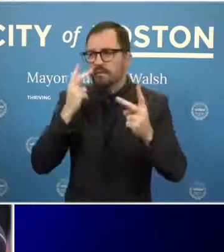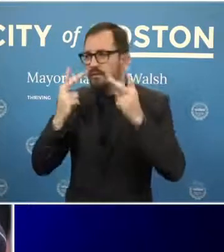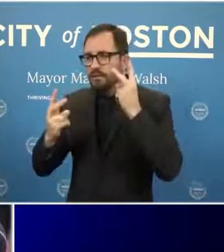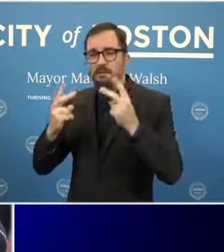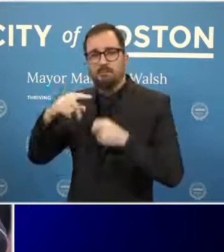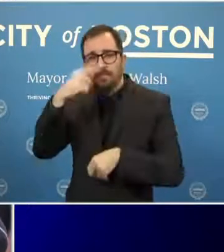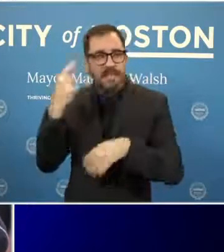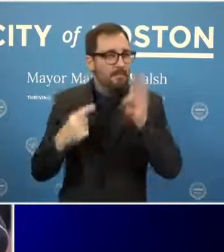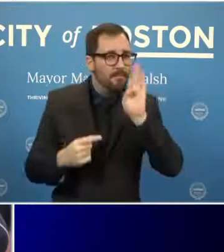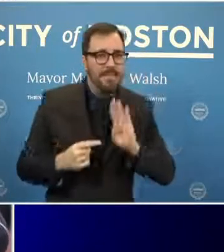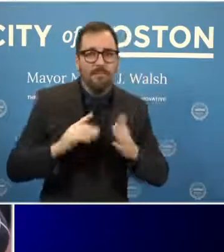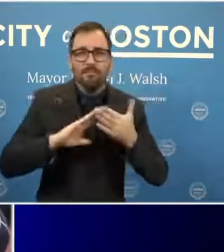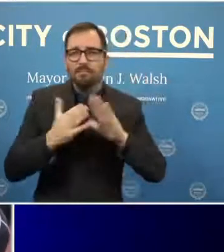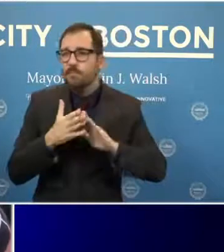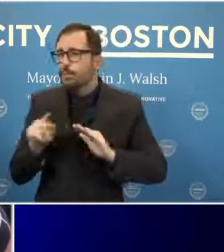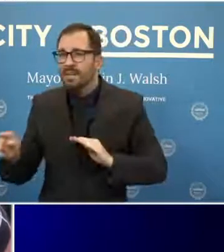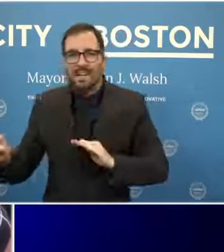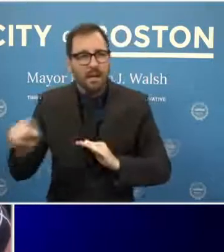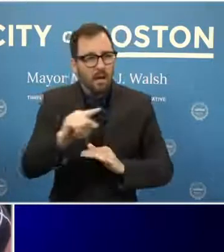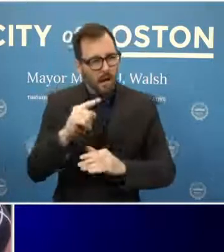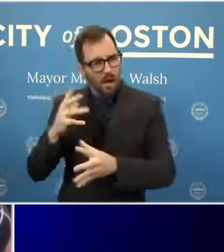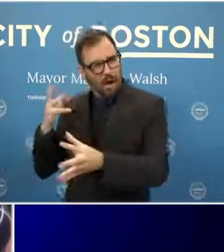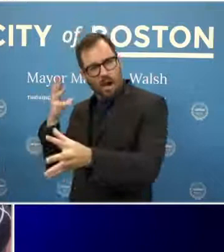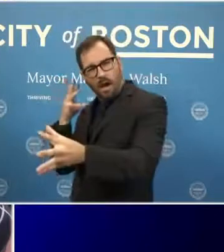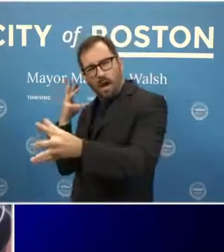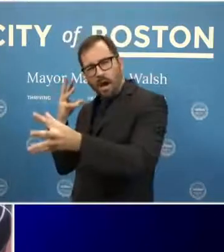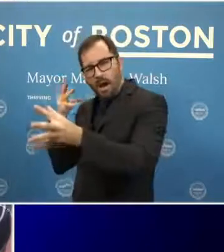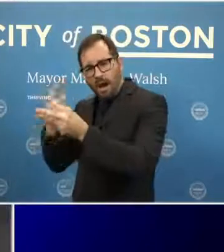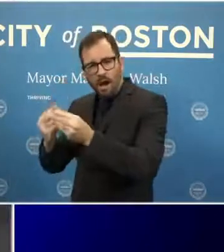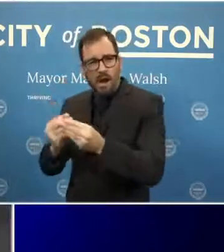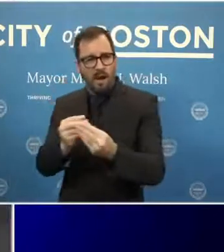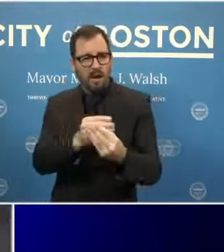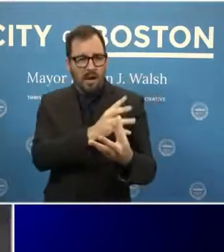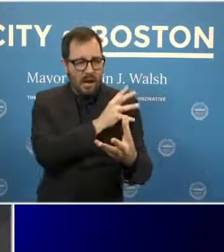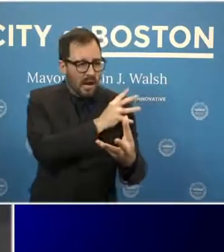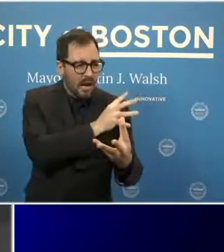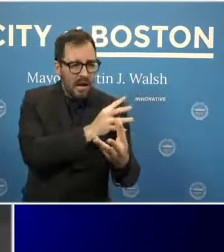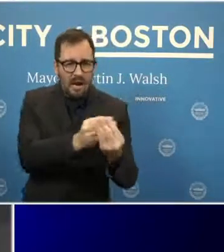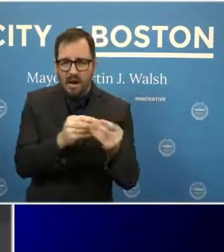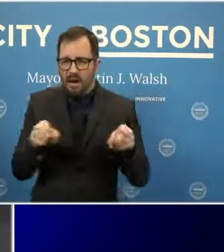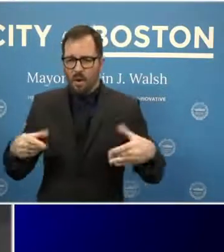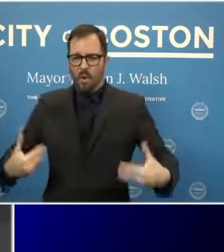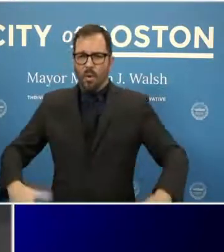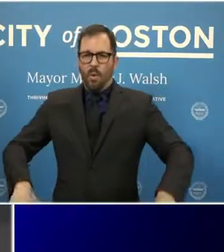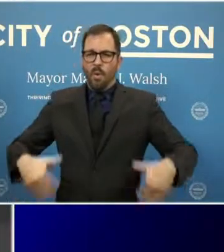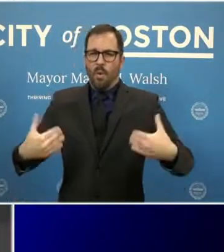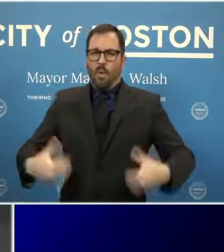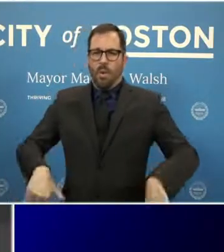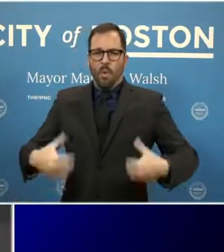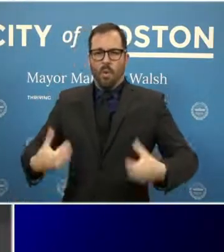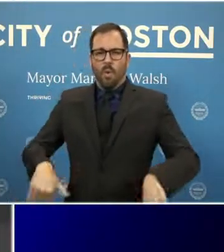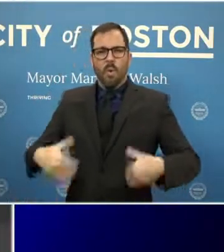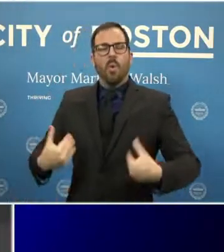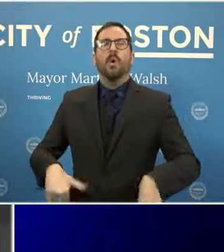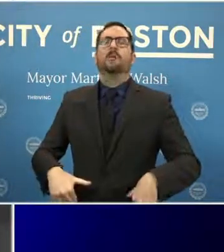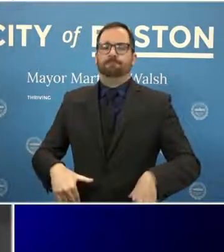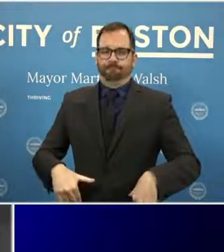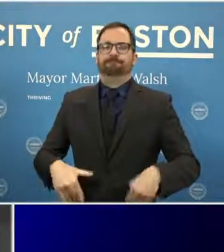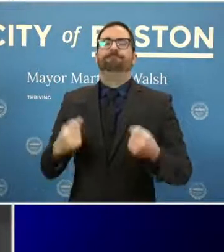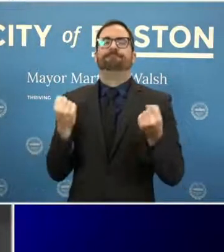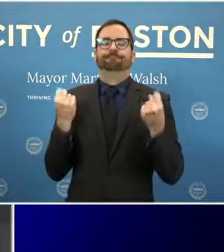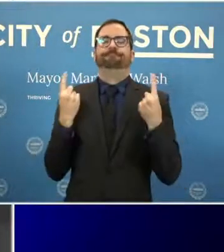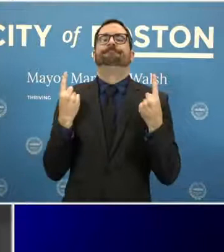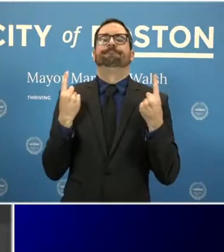has allowed me to still have hope. The Police Reform Task Force has worked tirelessly and